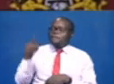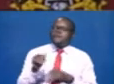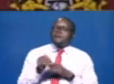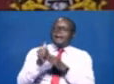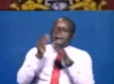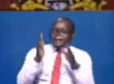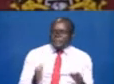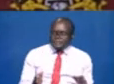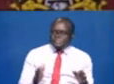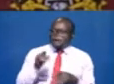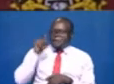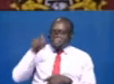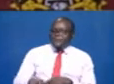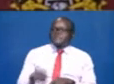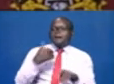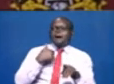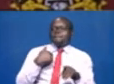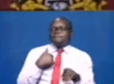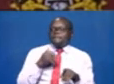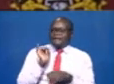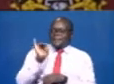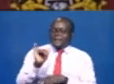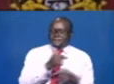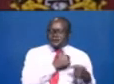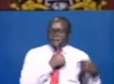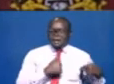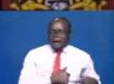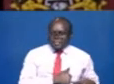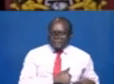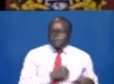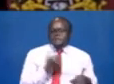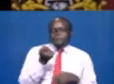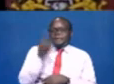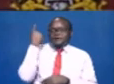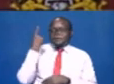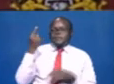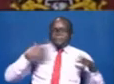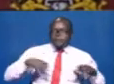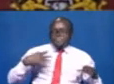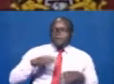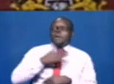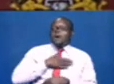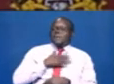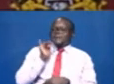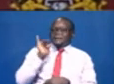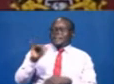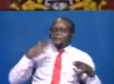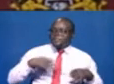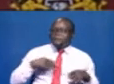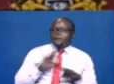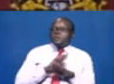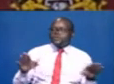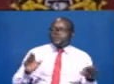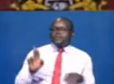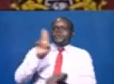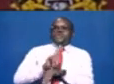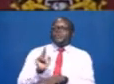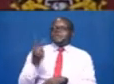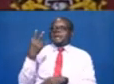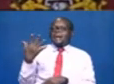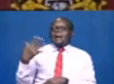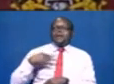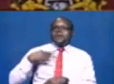us also have that heart to be understanding to our people, that our people do not wear mtumba because